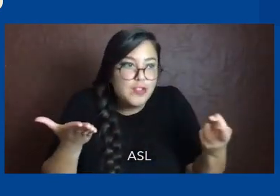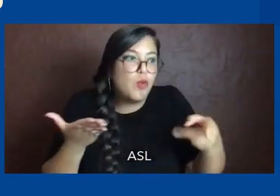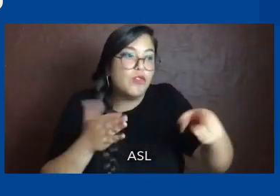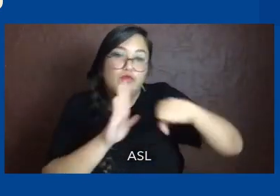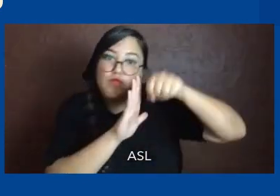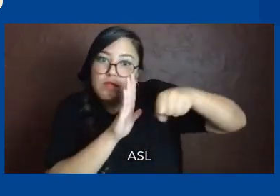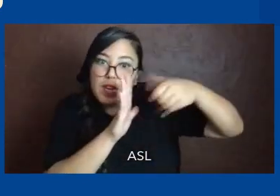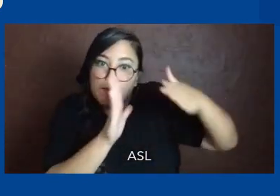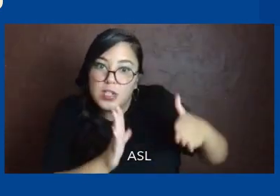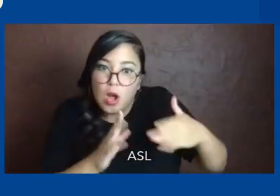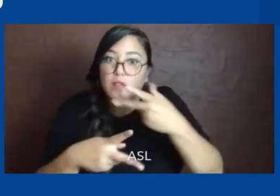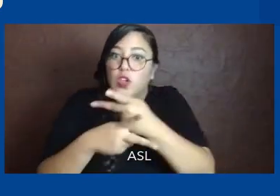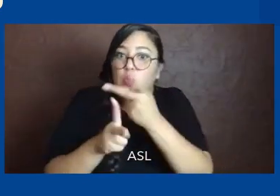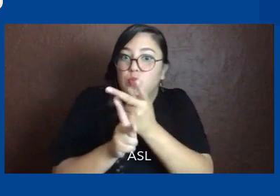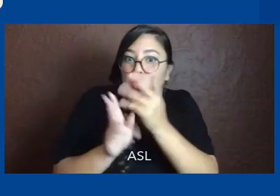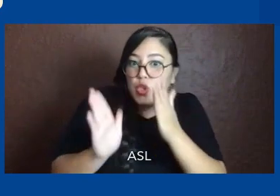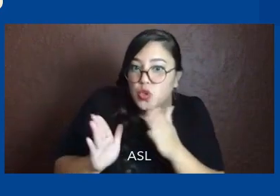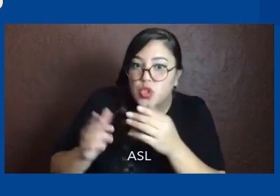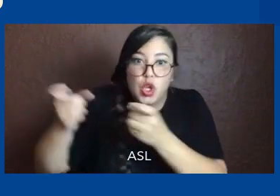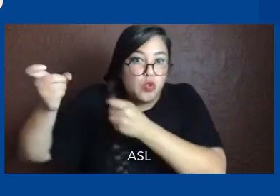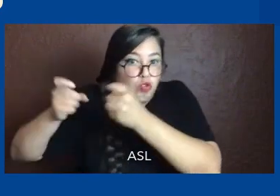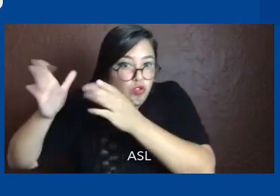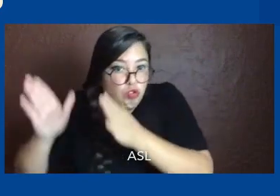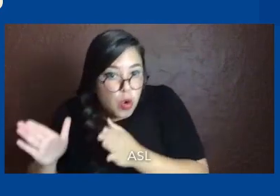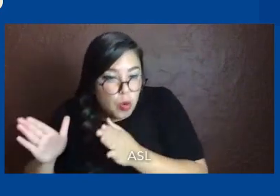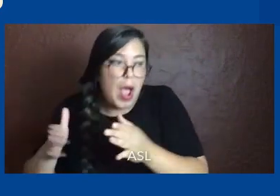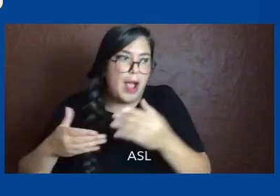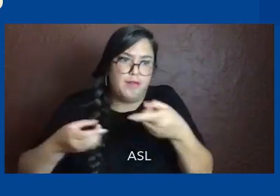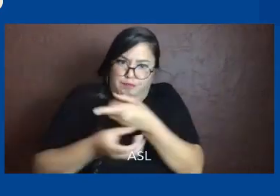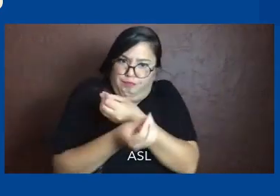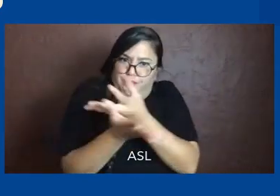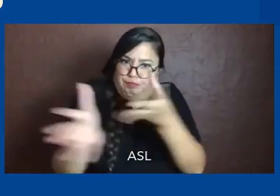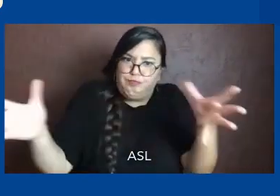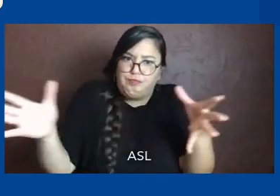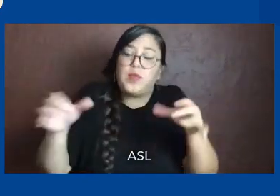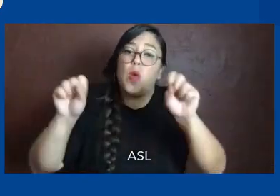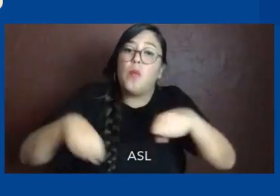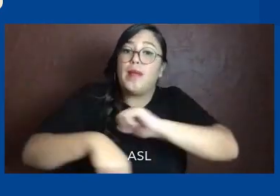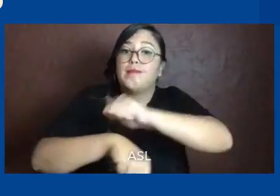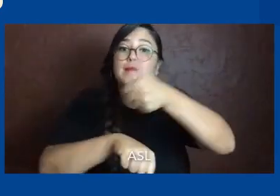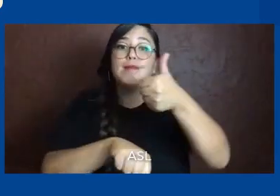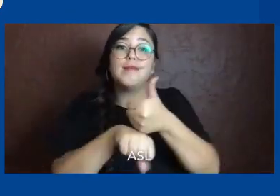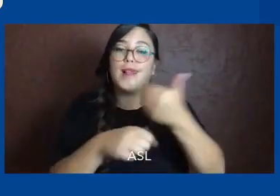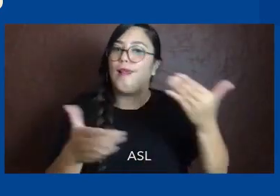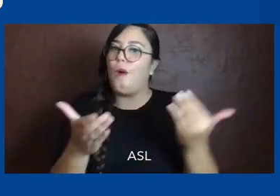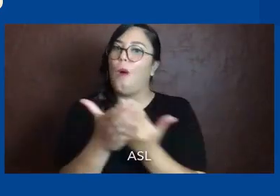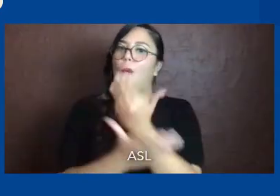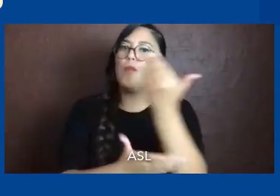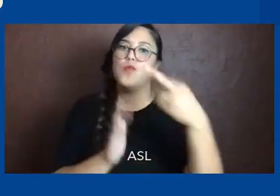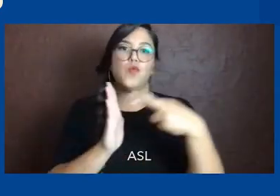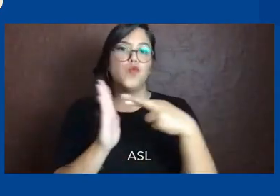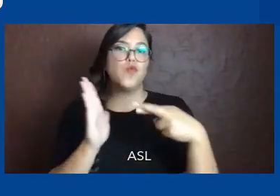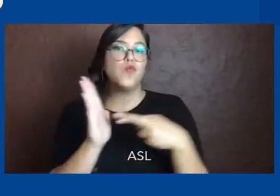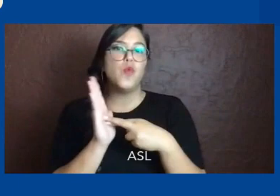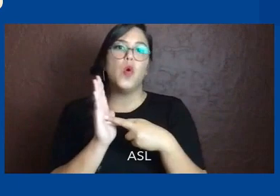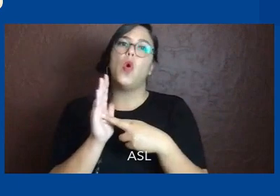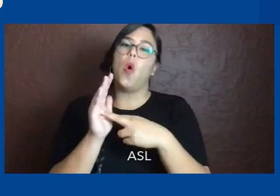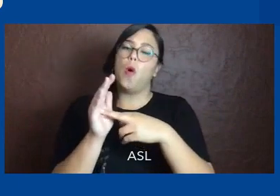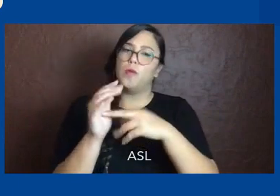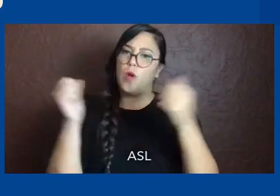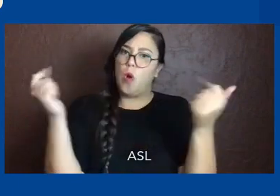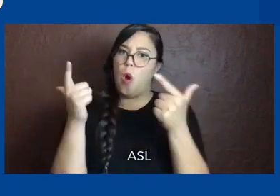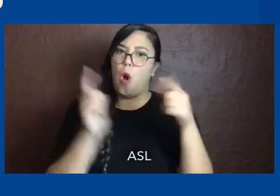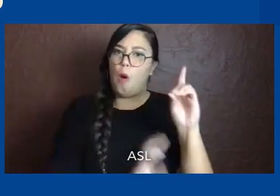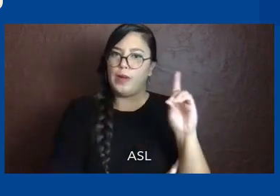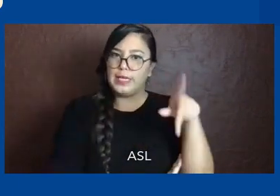industry, that we can really create a template for independent DPs to work from. And I just